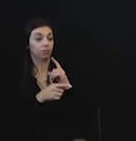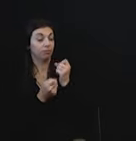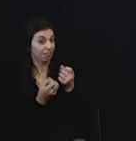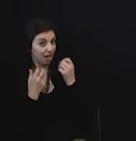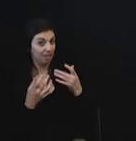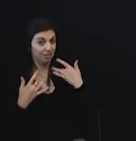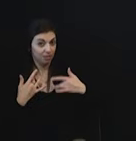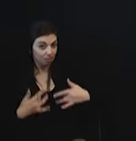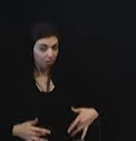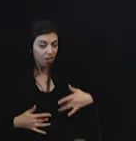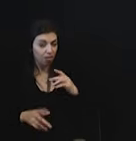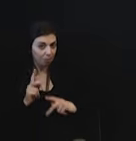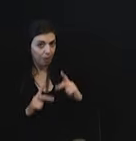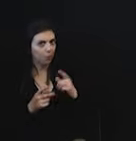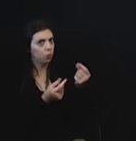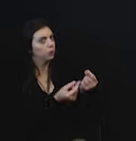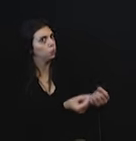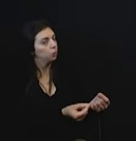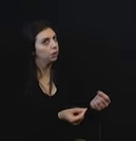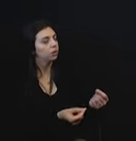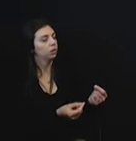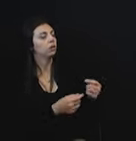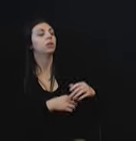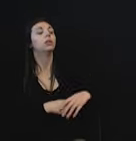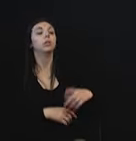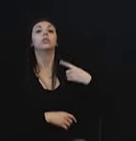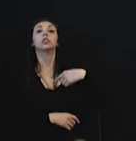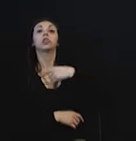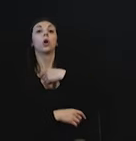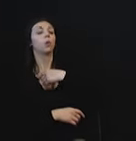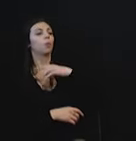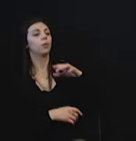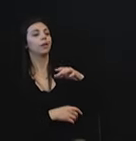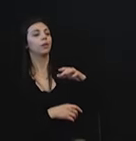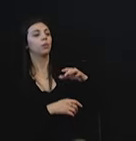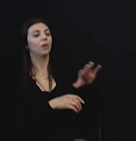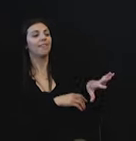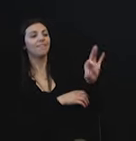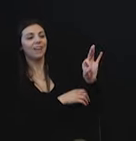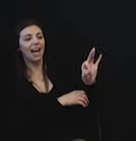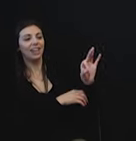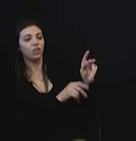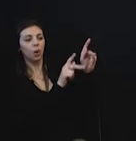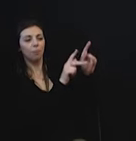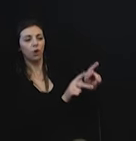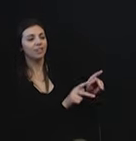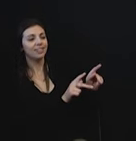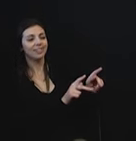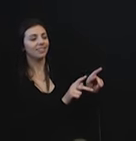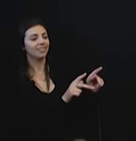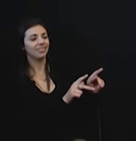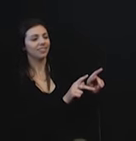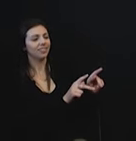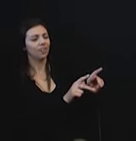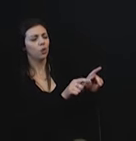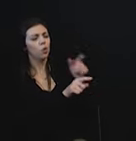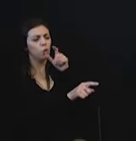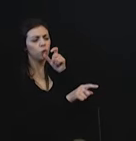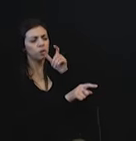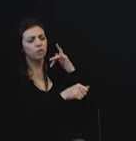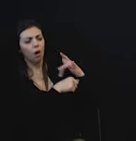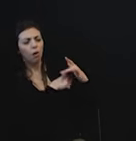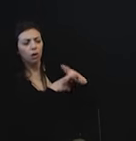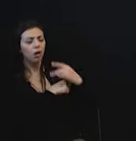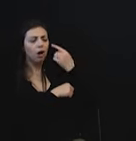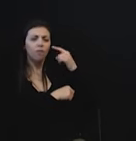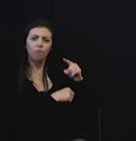these compounds that they lived in, and the team would find a person of peace, as Scripture talks about, someone who is open to the idea of the